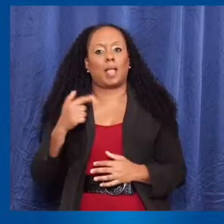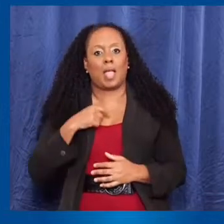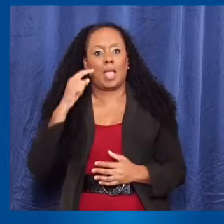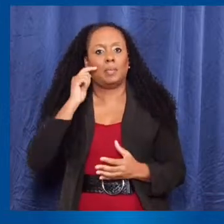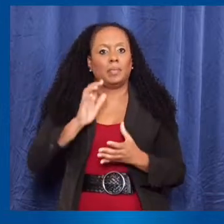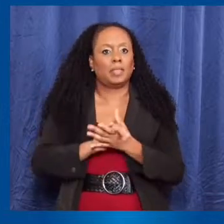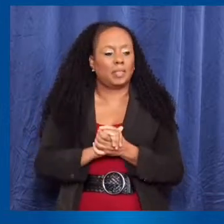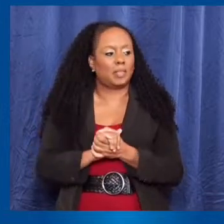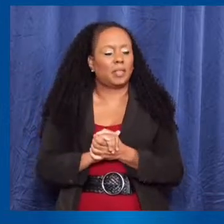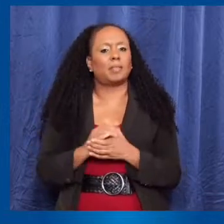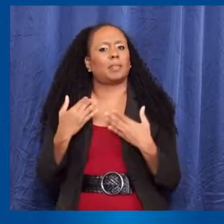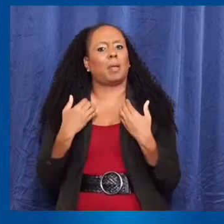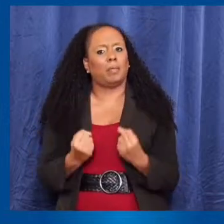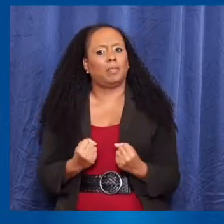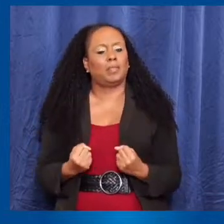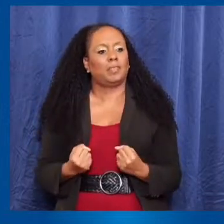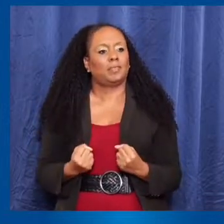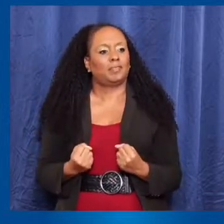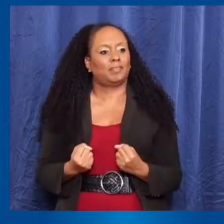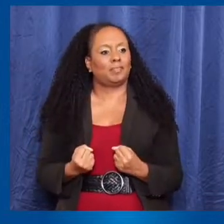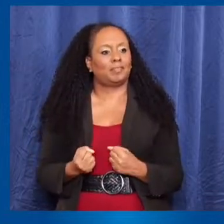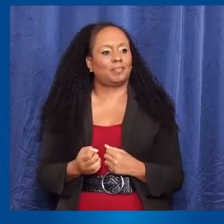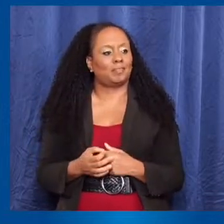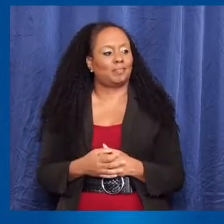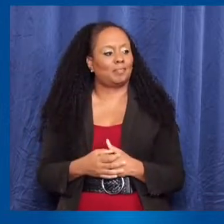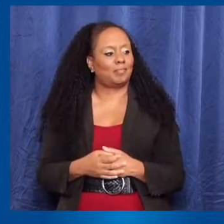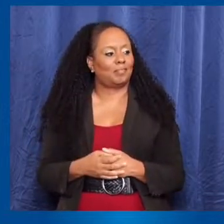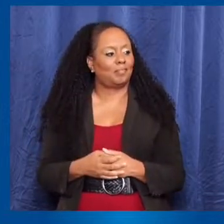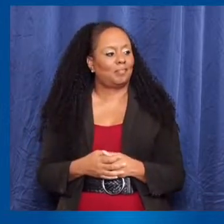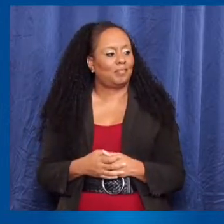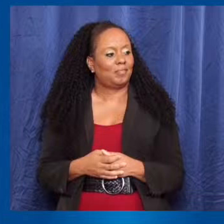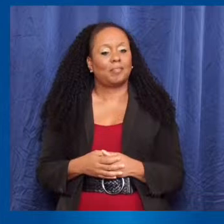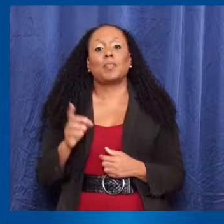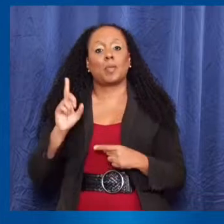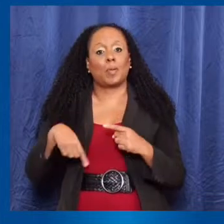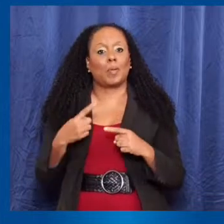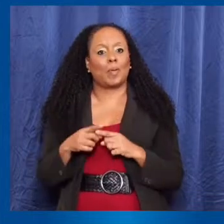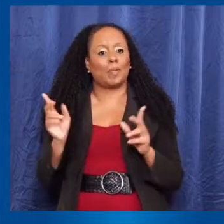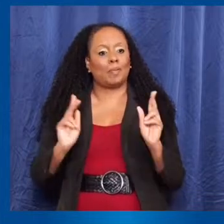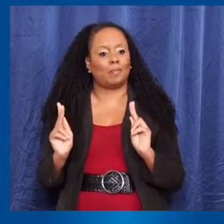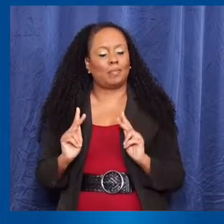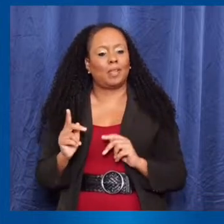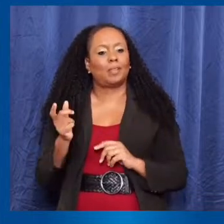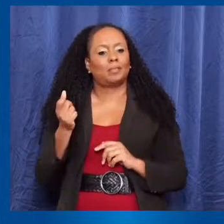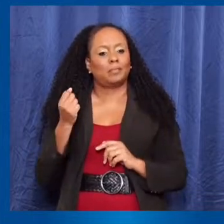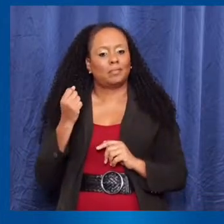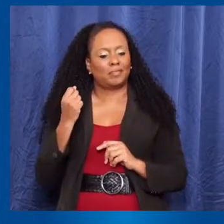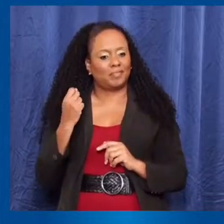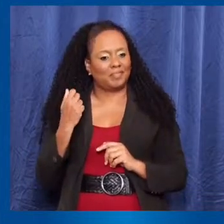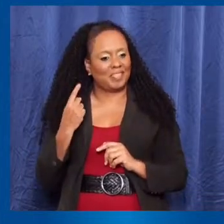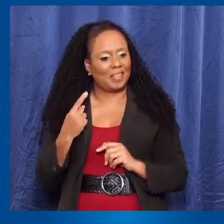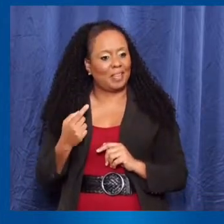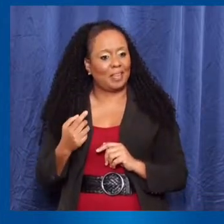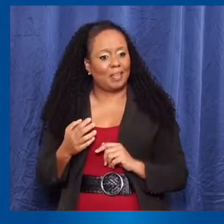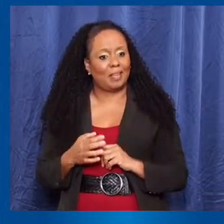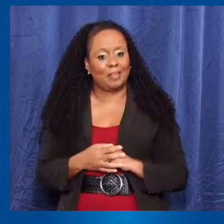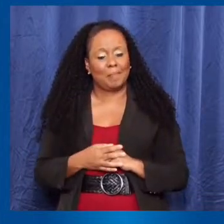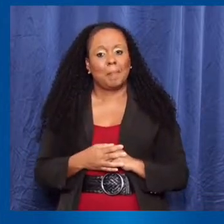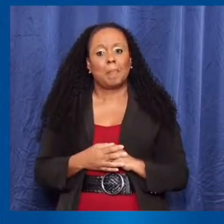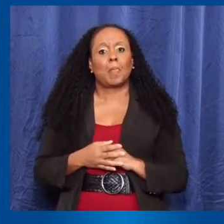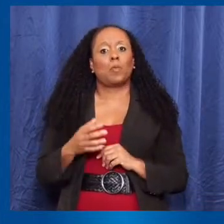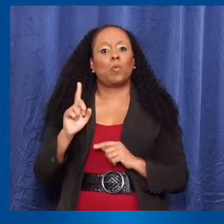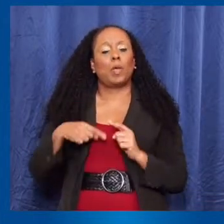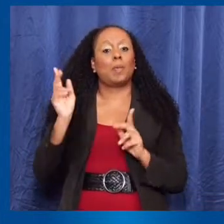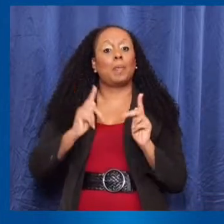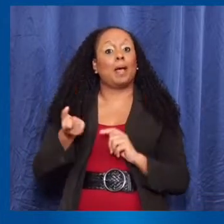I am quietly confident that when people realize the extent to which this climate